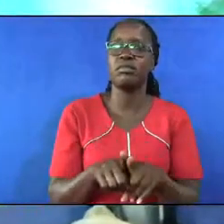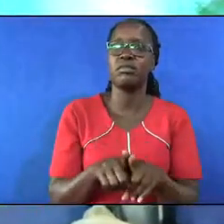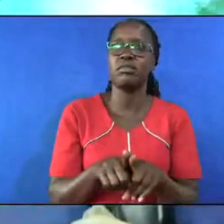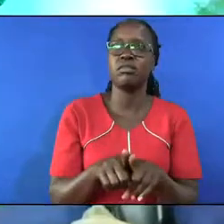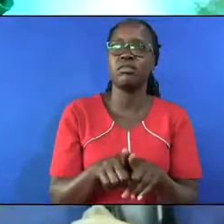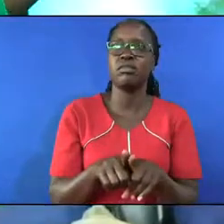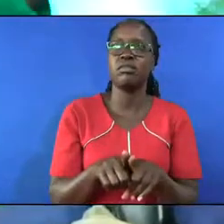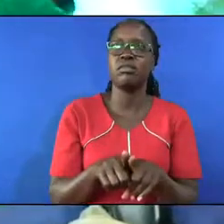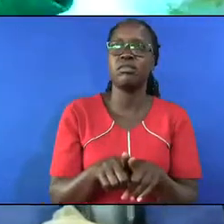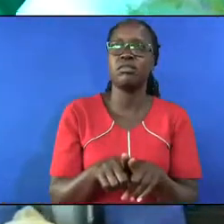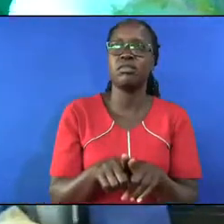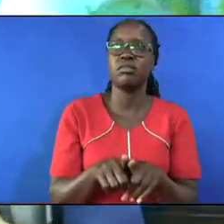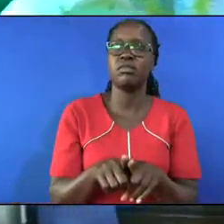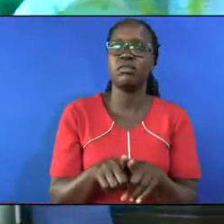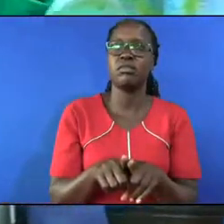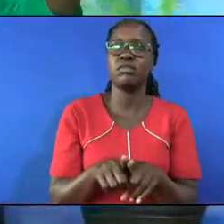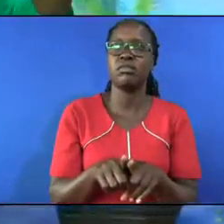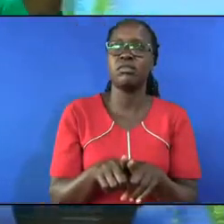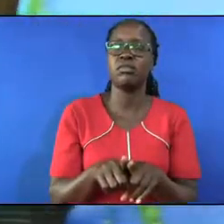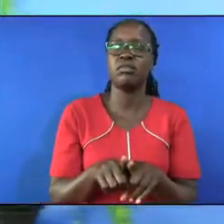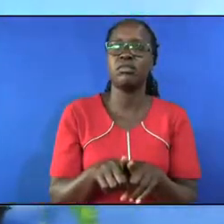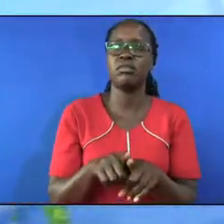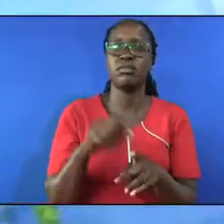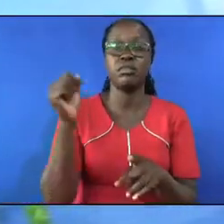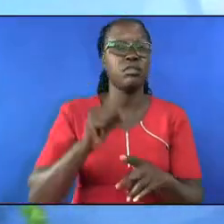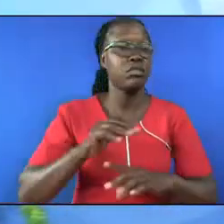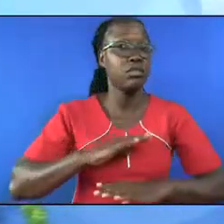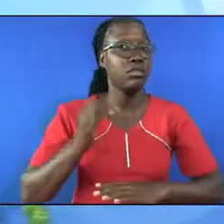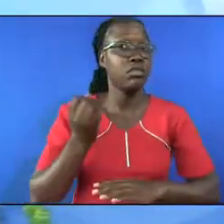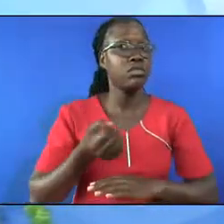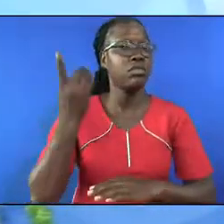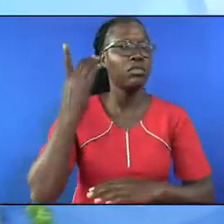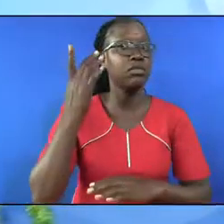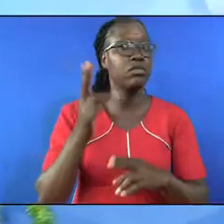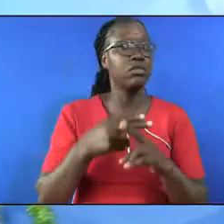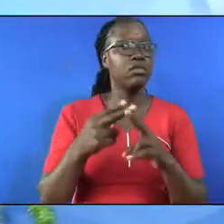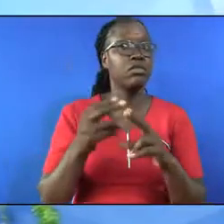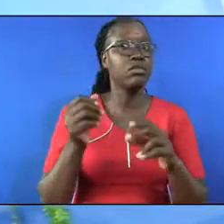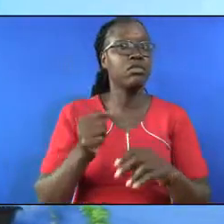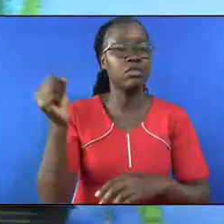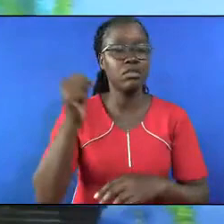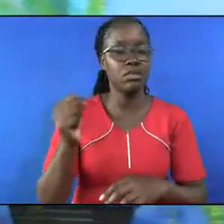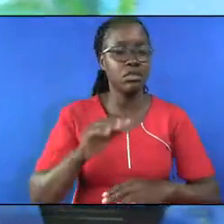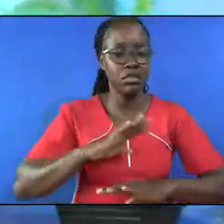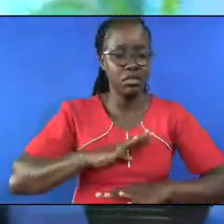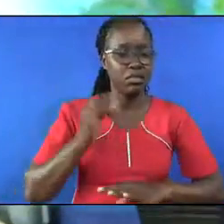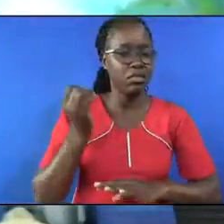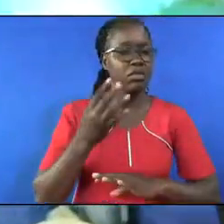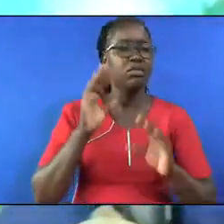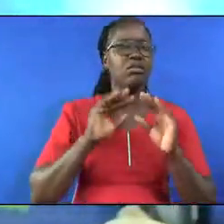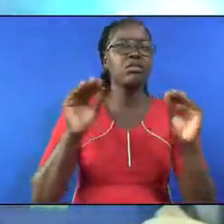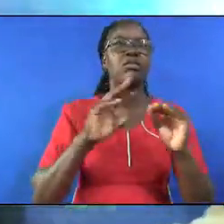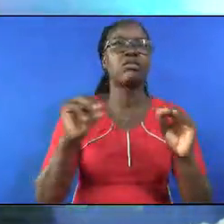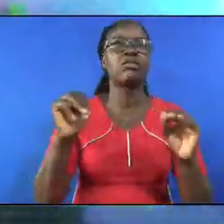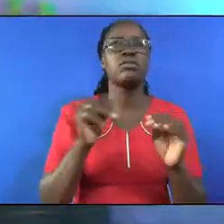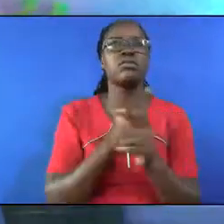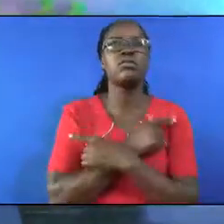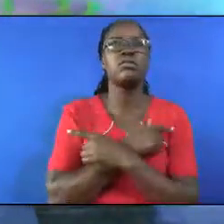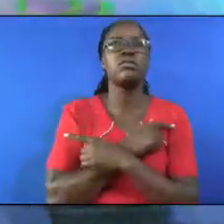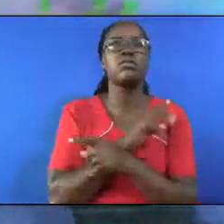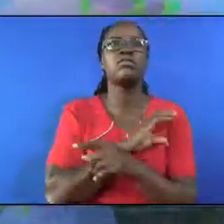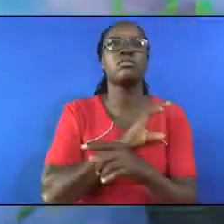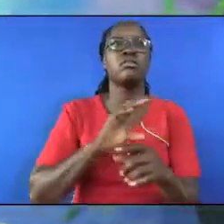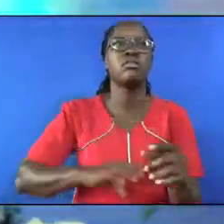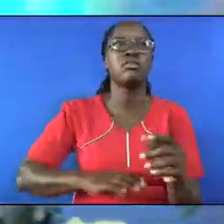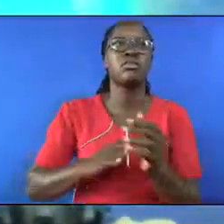And once they have known, they are old enough to understand, as soon as they are old enough to understand, teach them of the love of Christ.